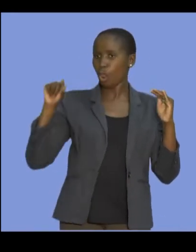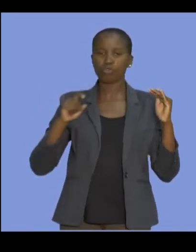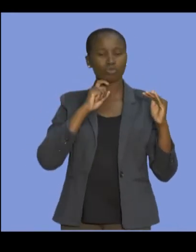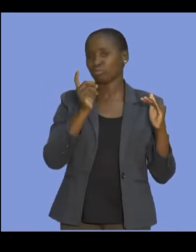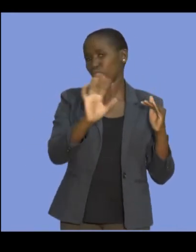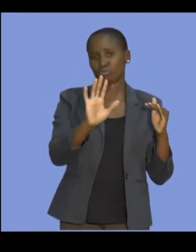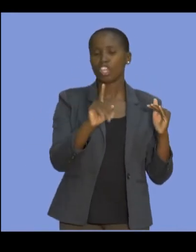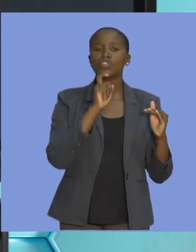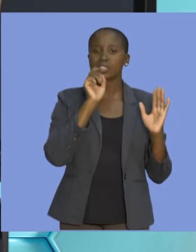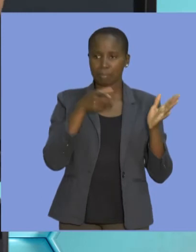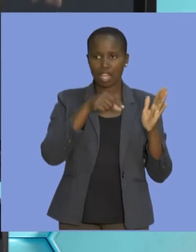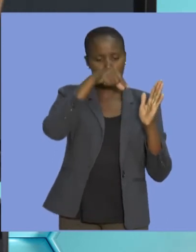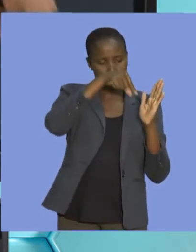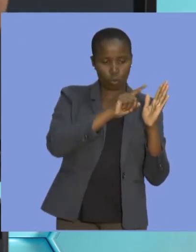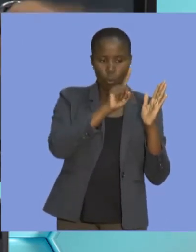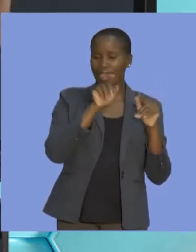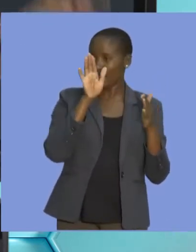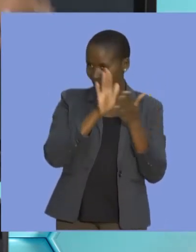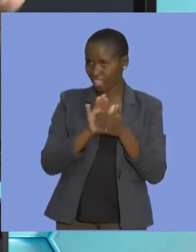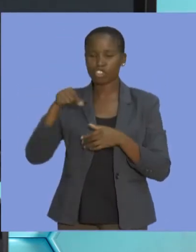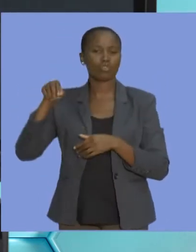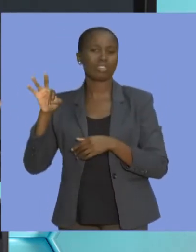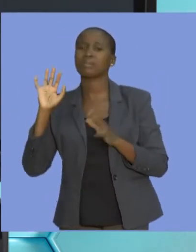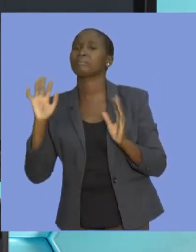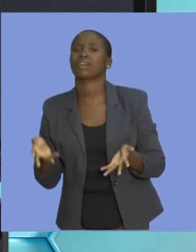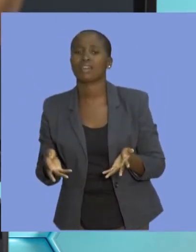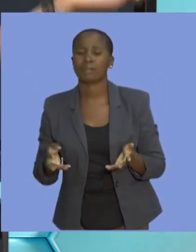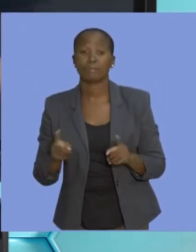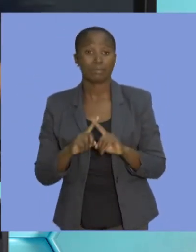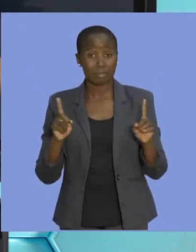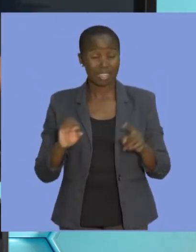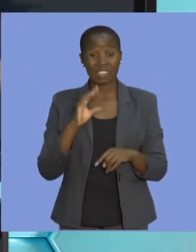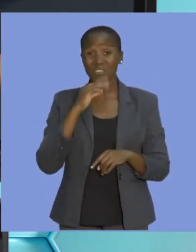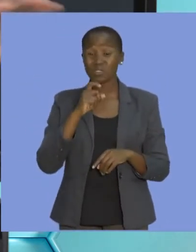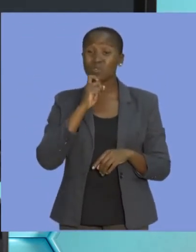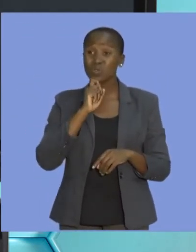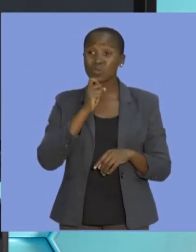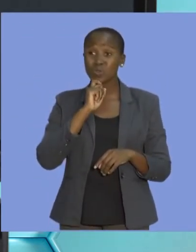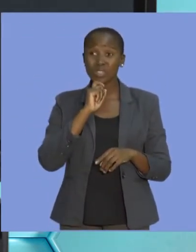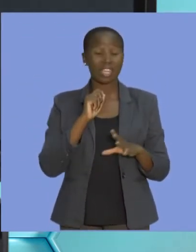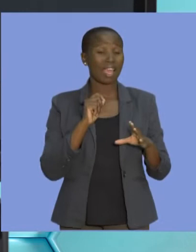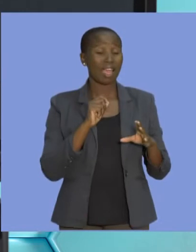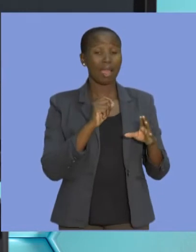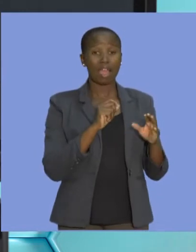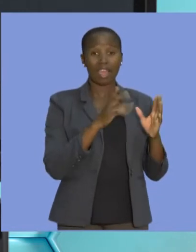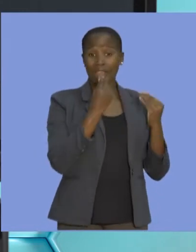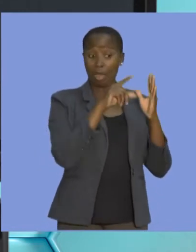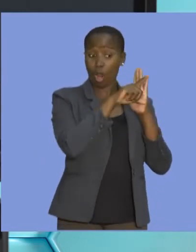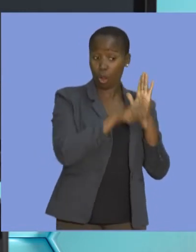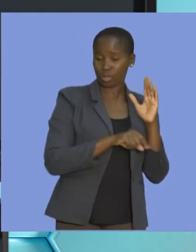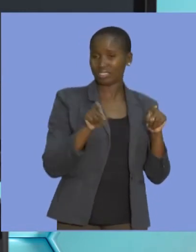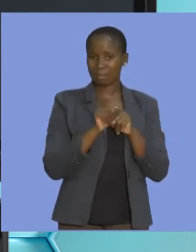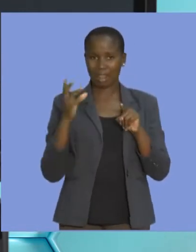minimum, what if the maximum and minimum are extreme values? But with interquartile